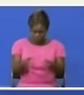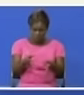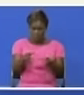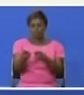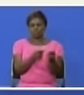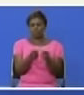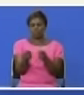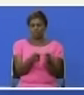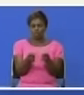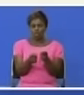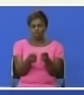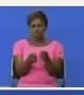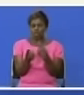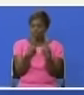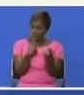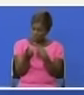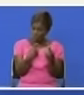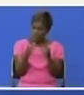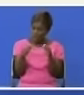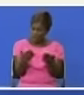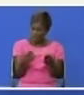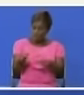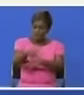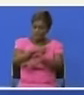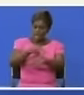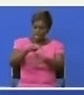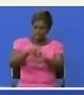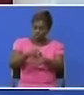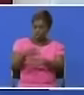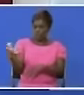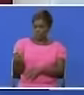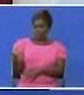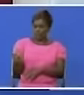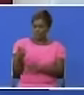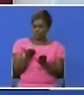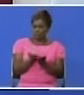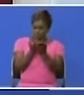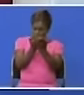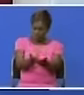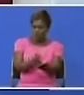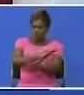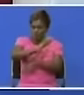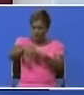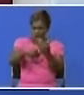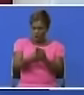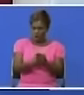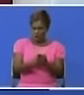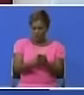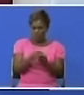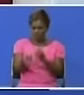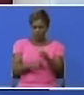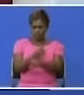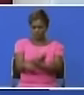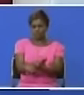restrictions. And to speak, Yvonne, Nation Media Group have submitted all their films for NTV